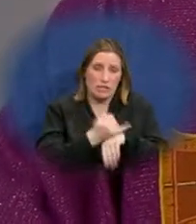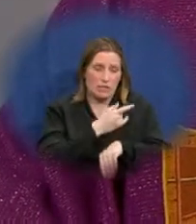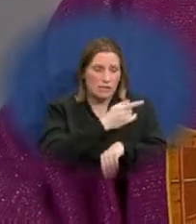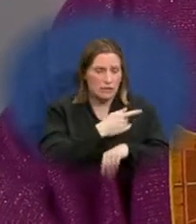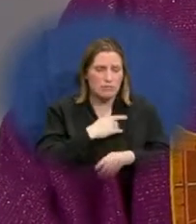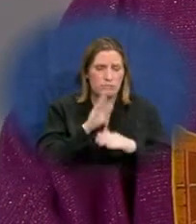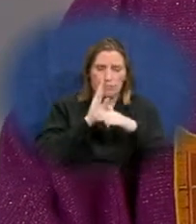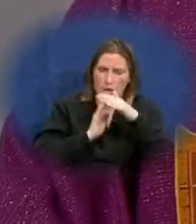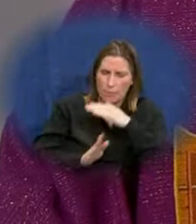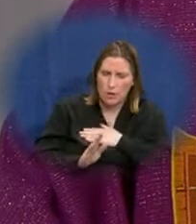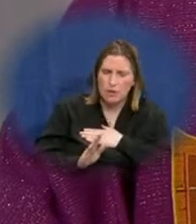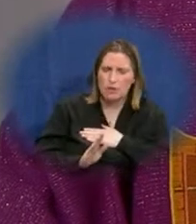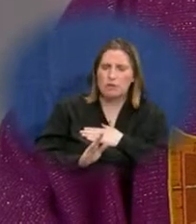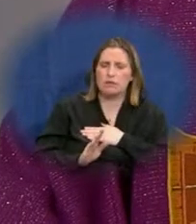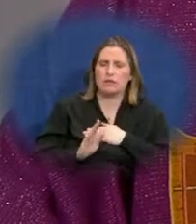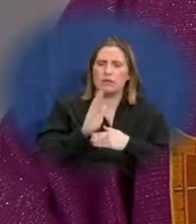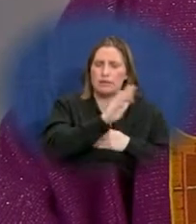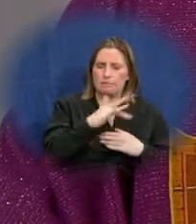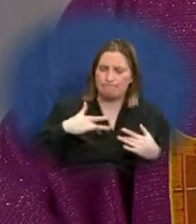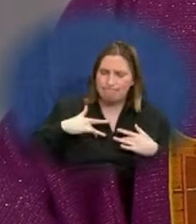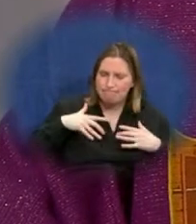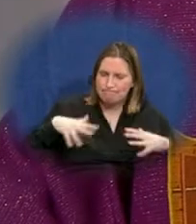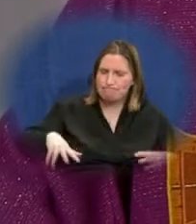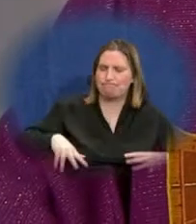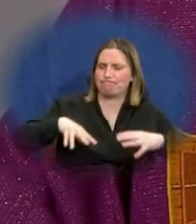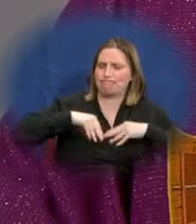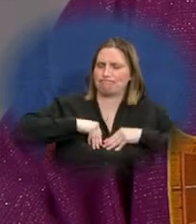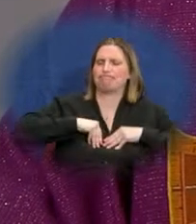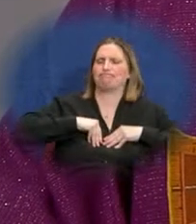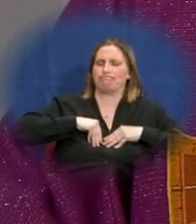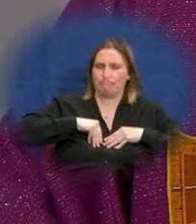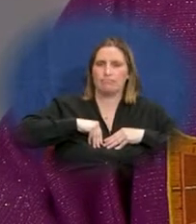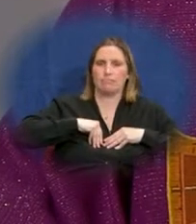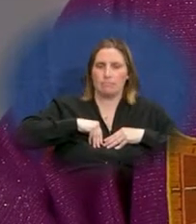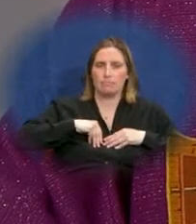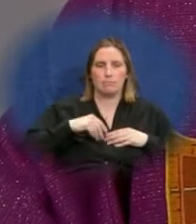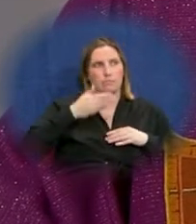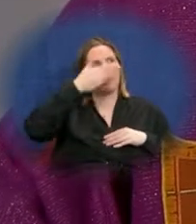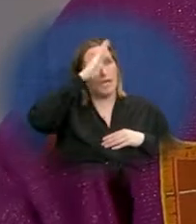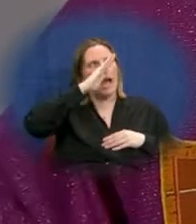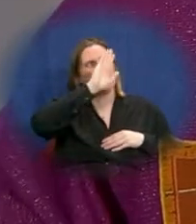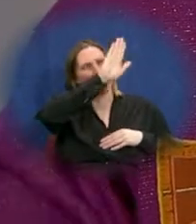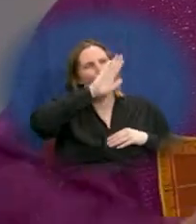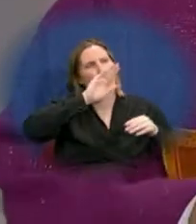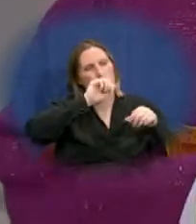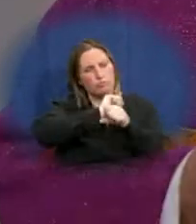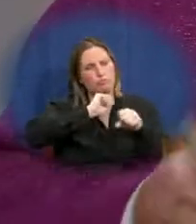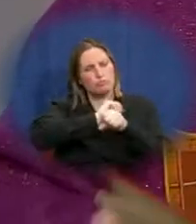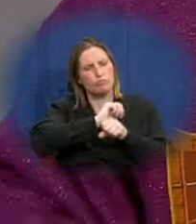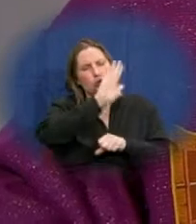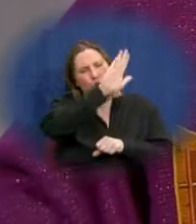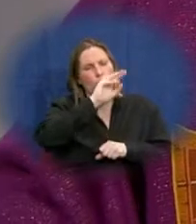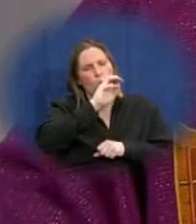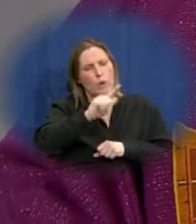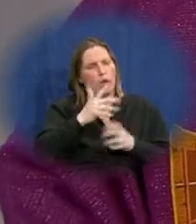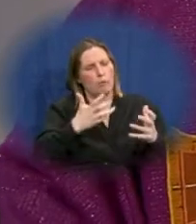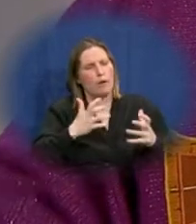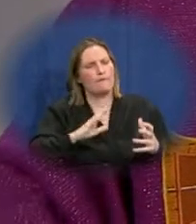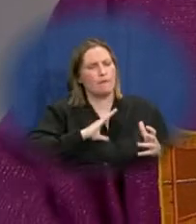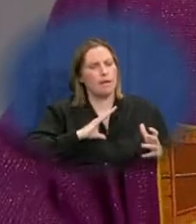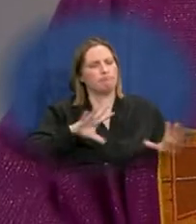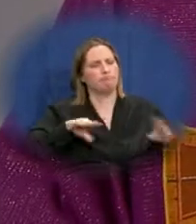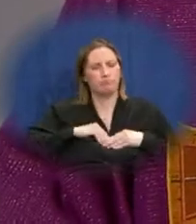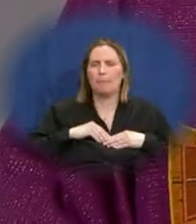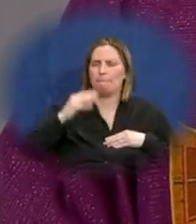humility and his willingness to be accepting of God's will in his own life. And so may those virtues truly be a part of